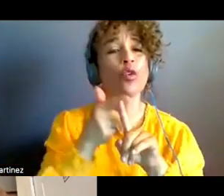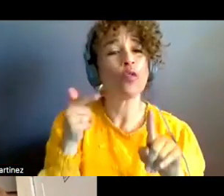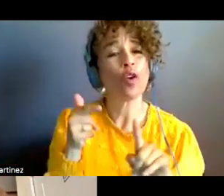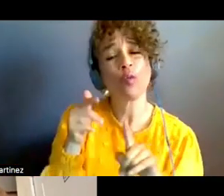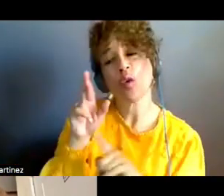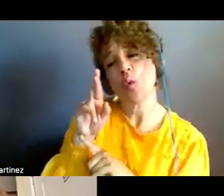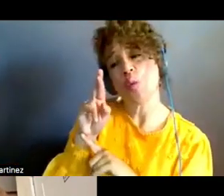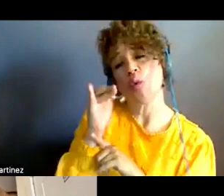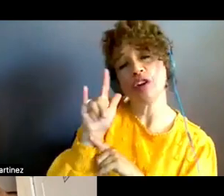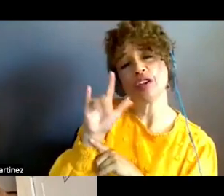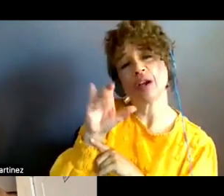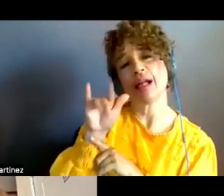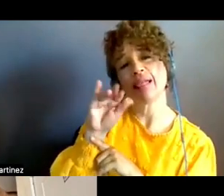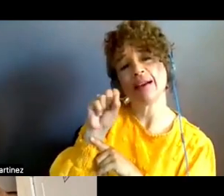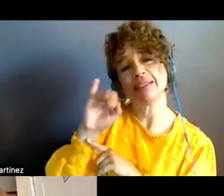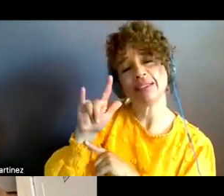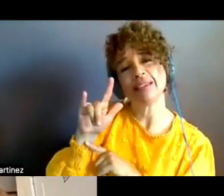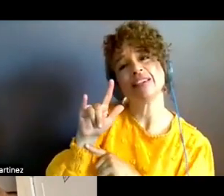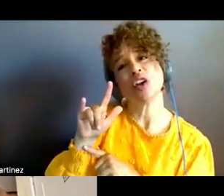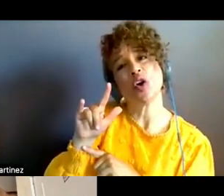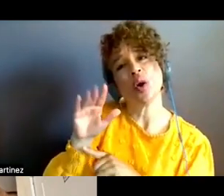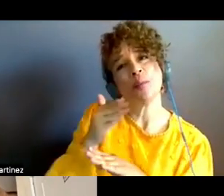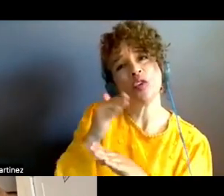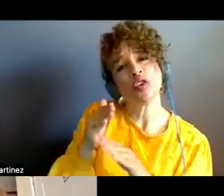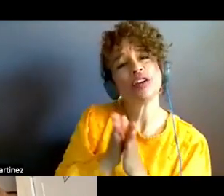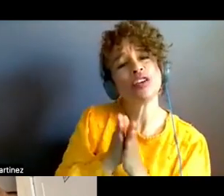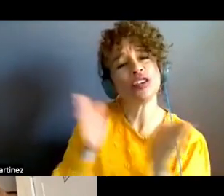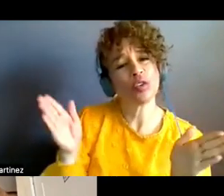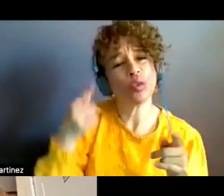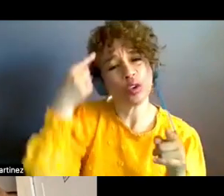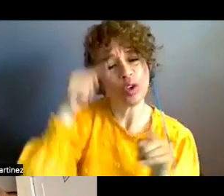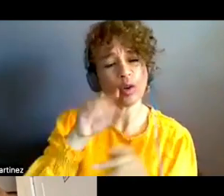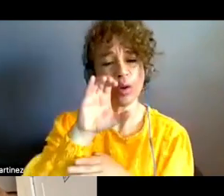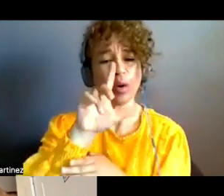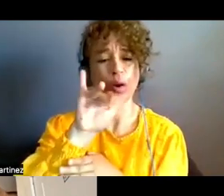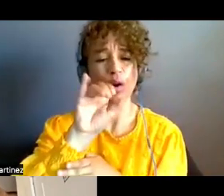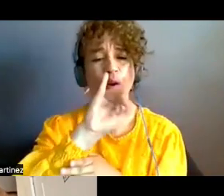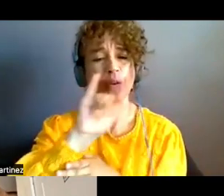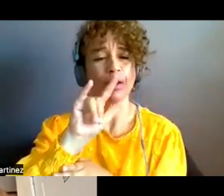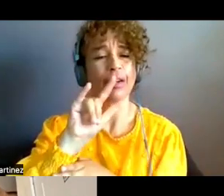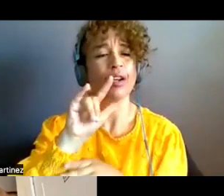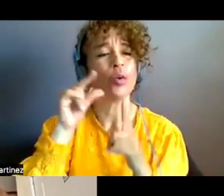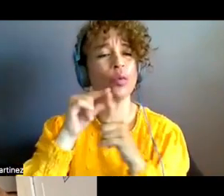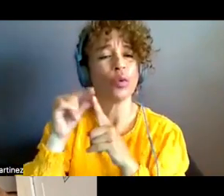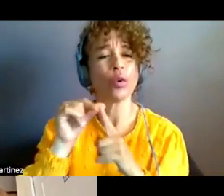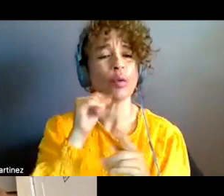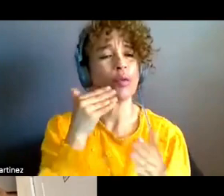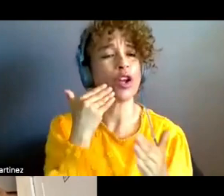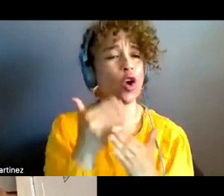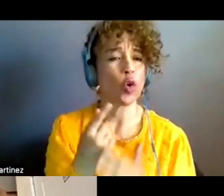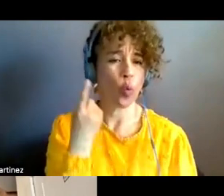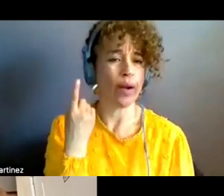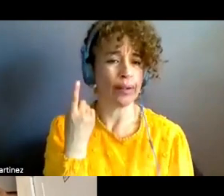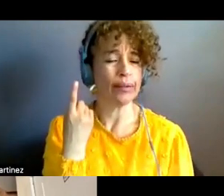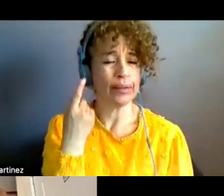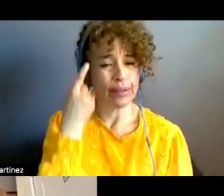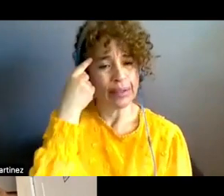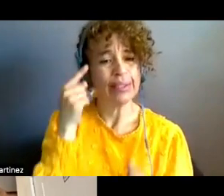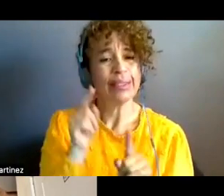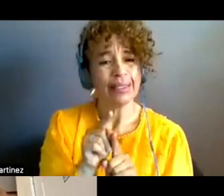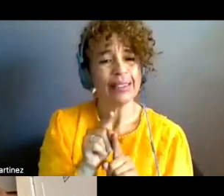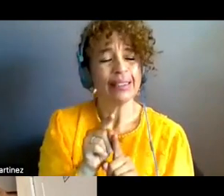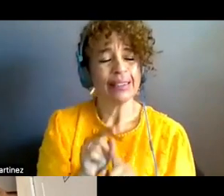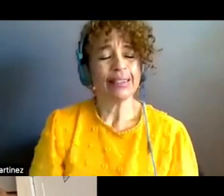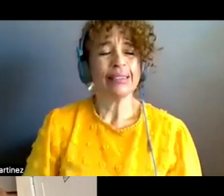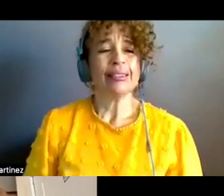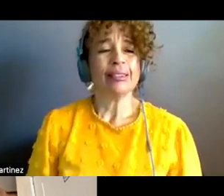classical music can influence the general classical music. But I agree, the classical music term is not a very good one. No, so it